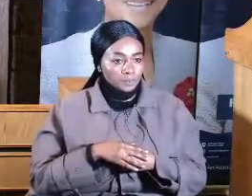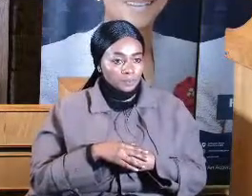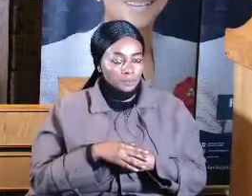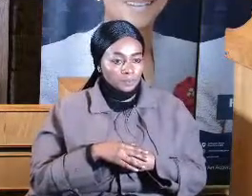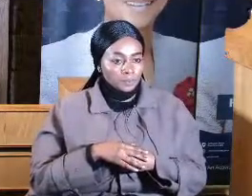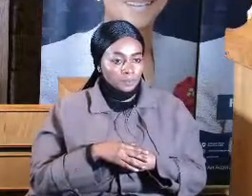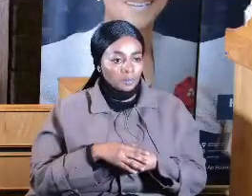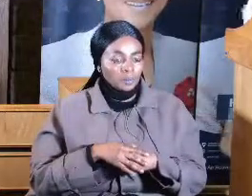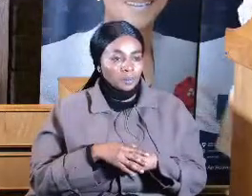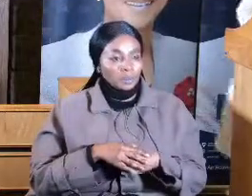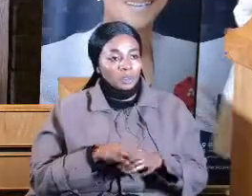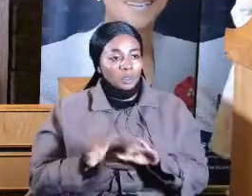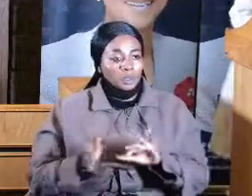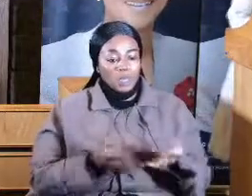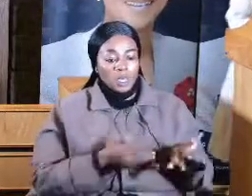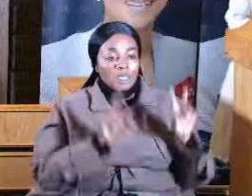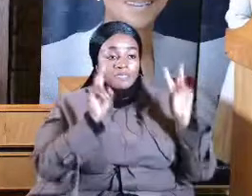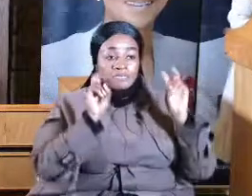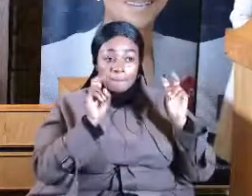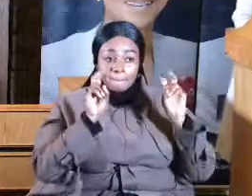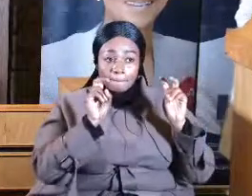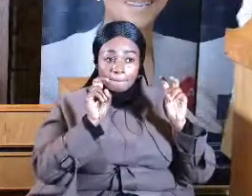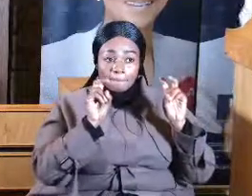The theme, Women Equality,